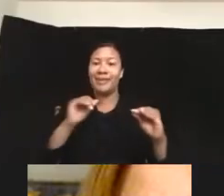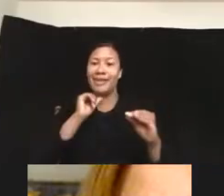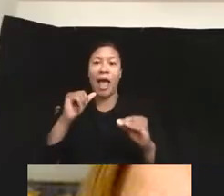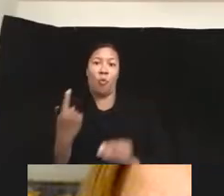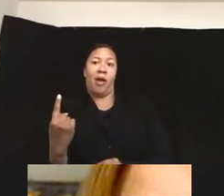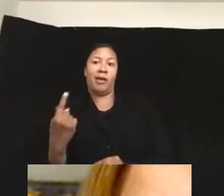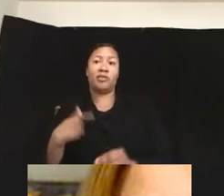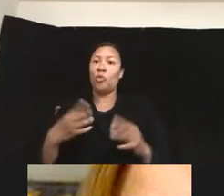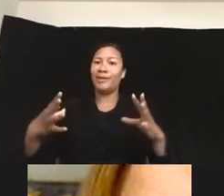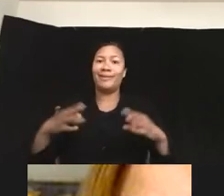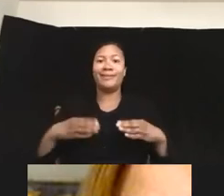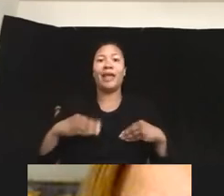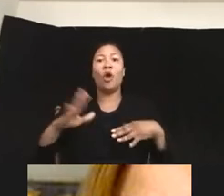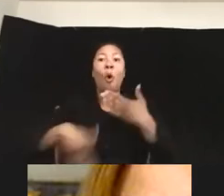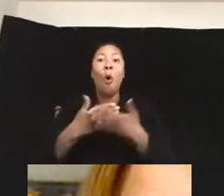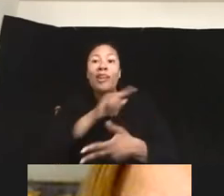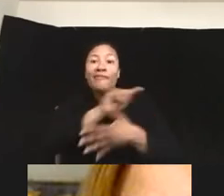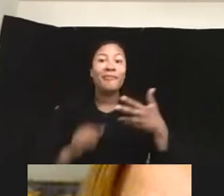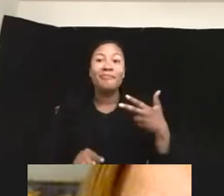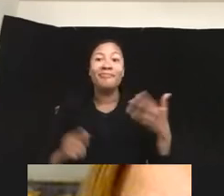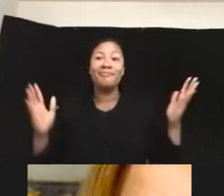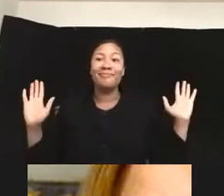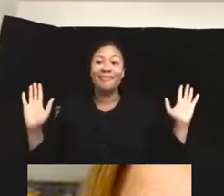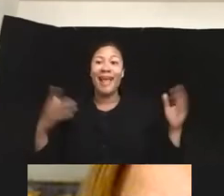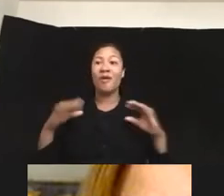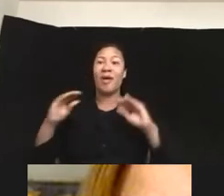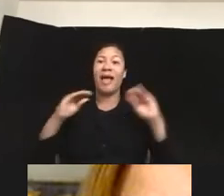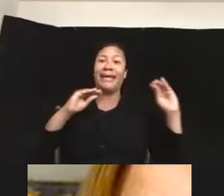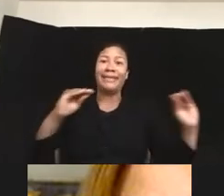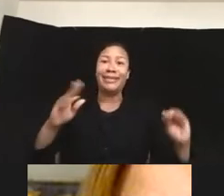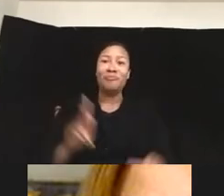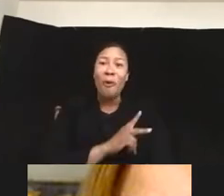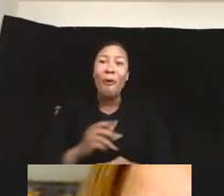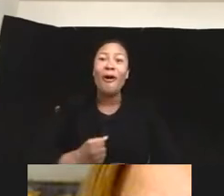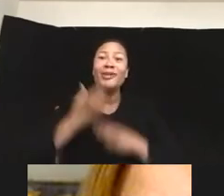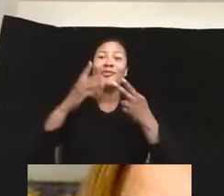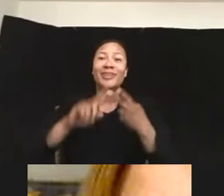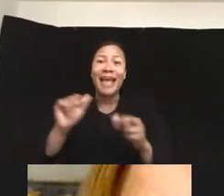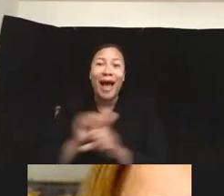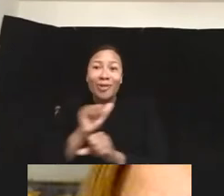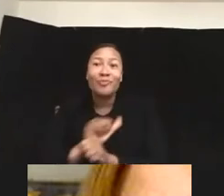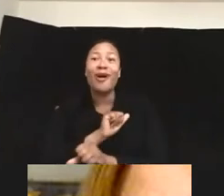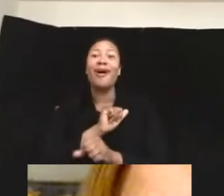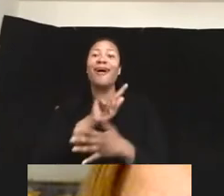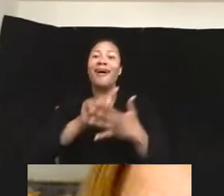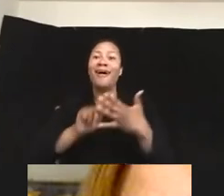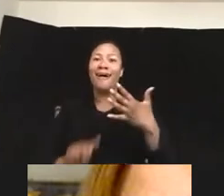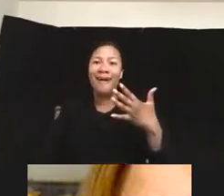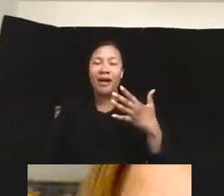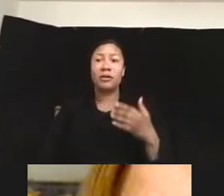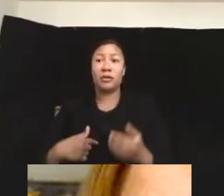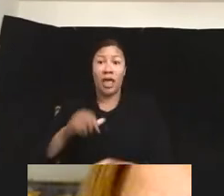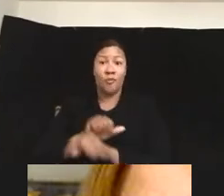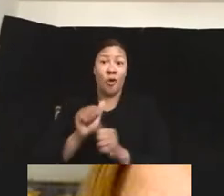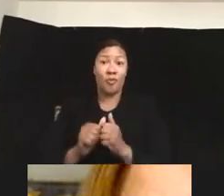Take all of them. I want you to teach poetry and algebra. I work in a